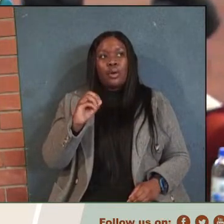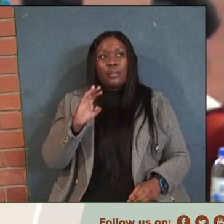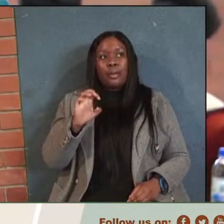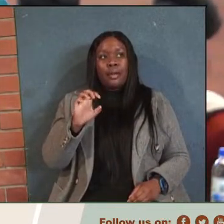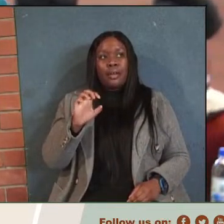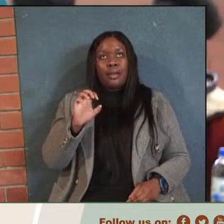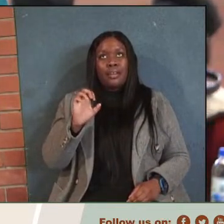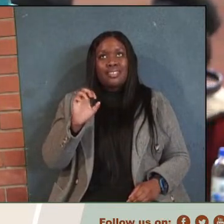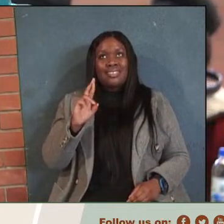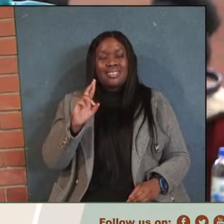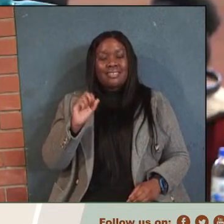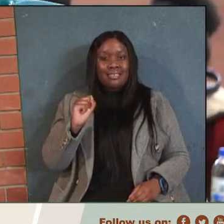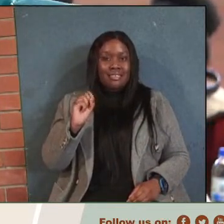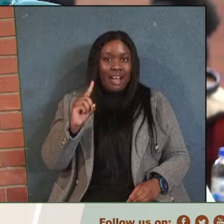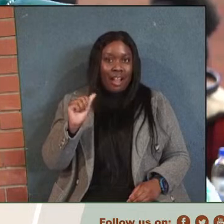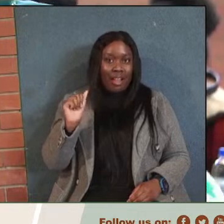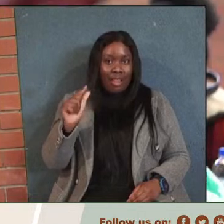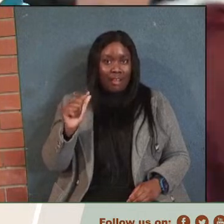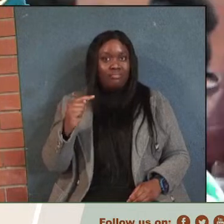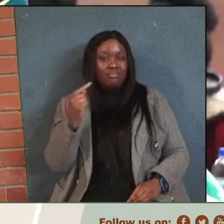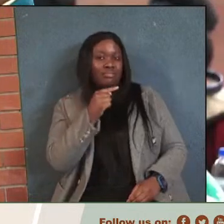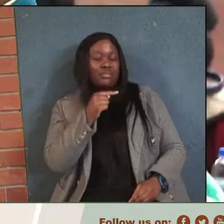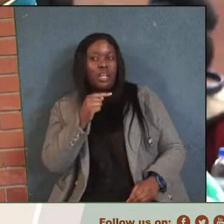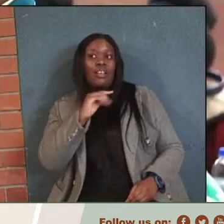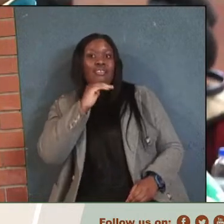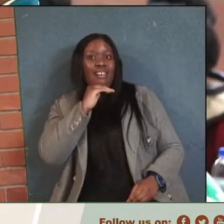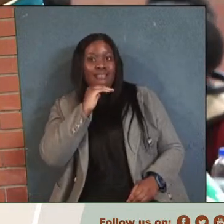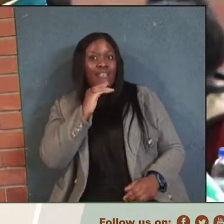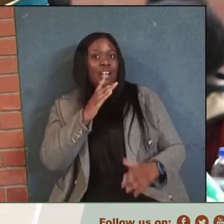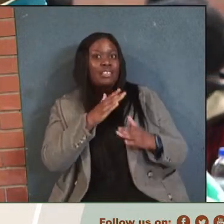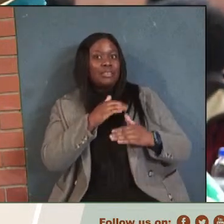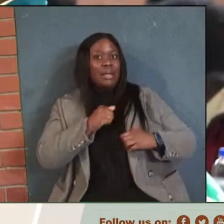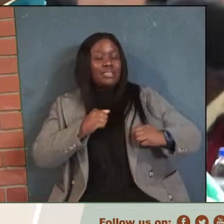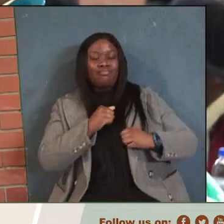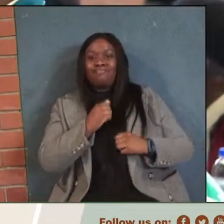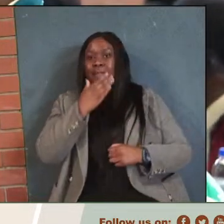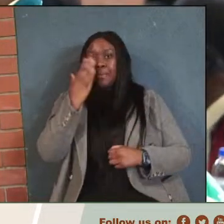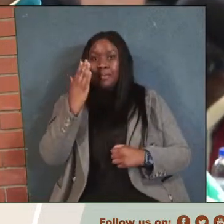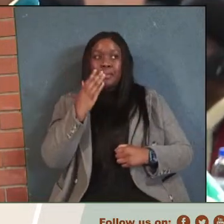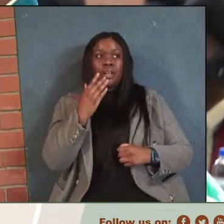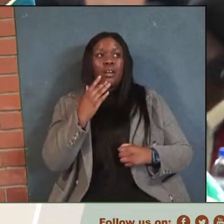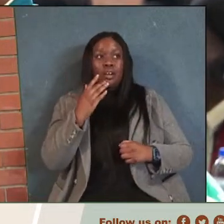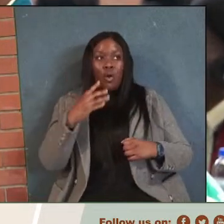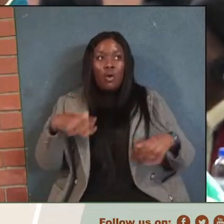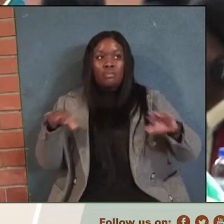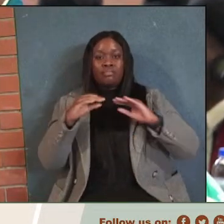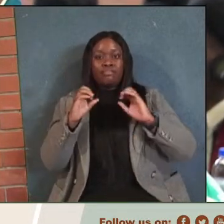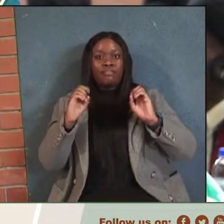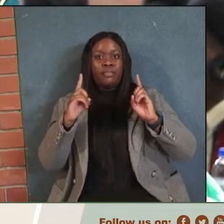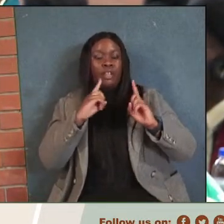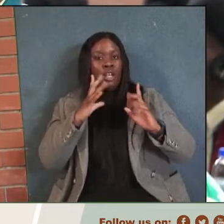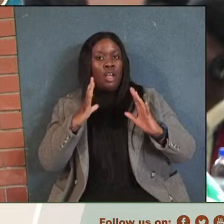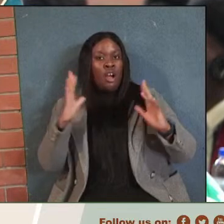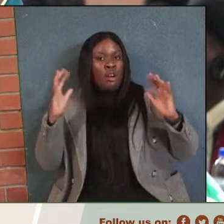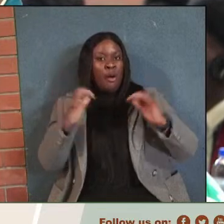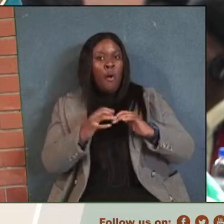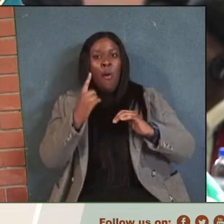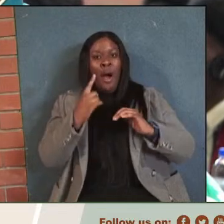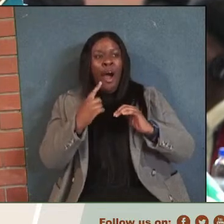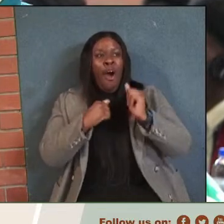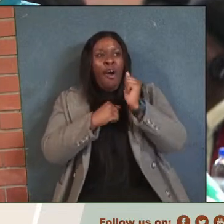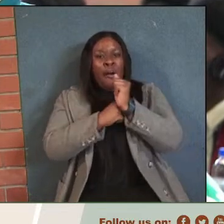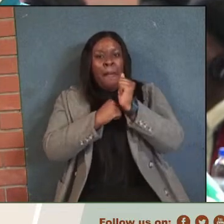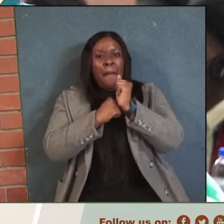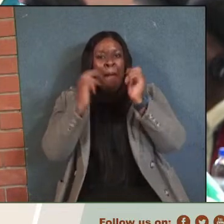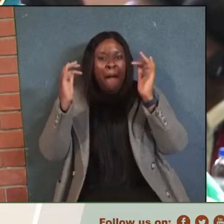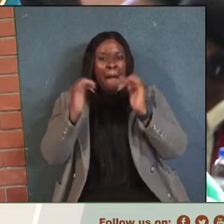schools. We find our very own educators overcrowded in one office or turning libraries into a staff room, where